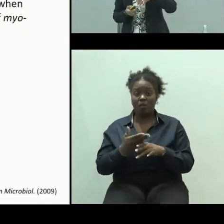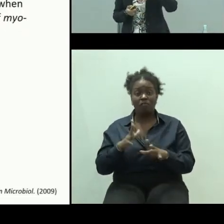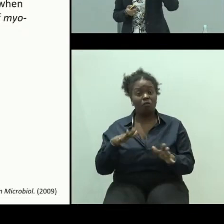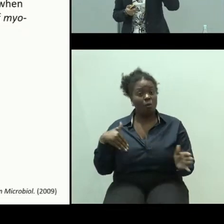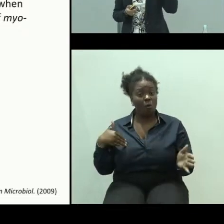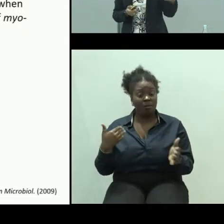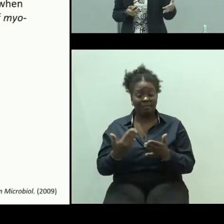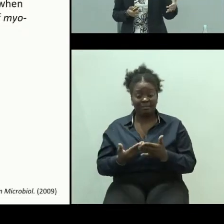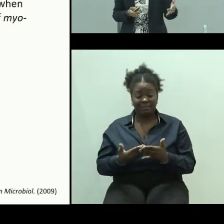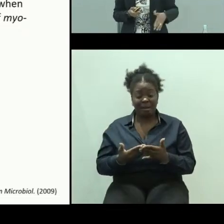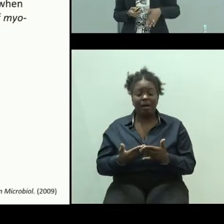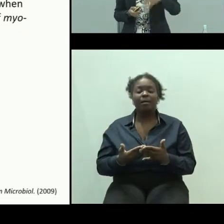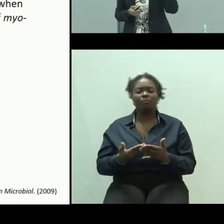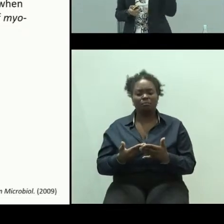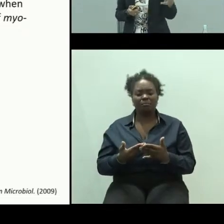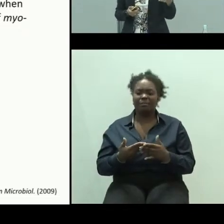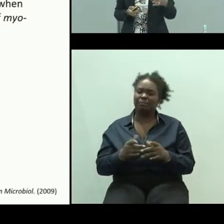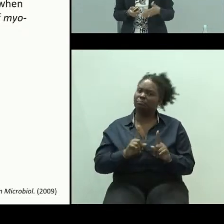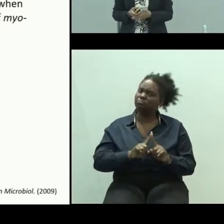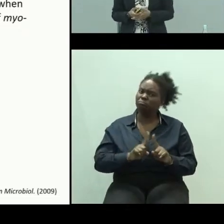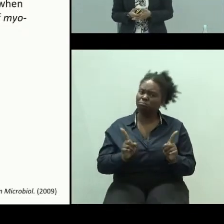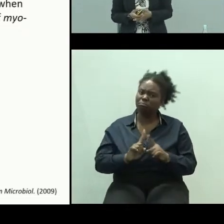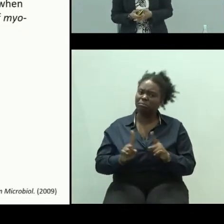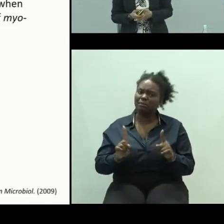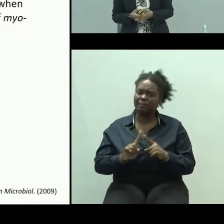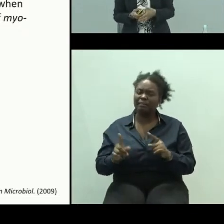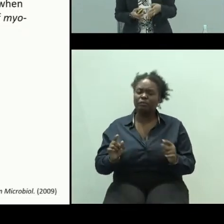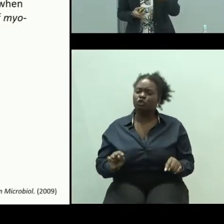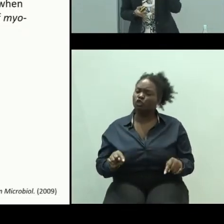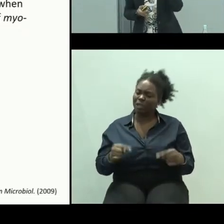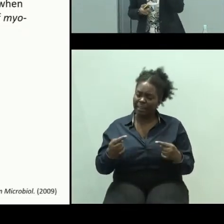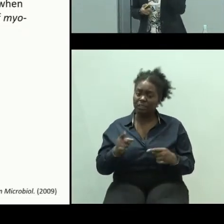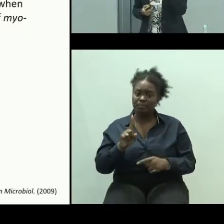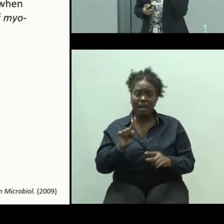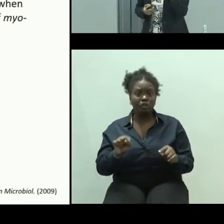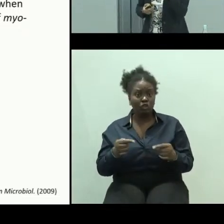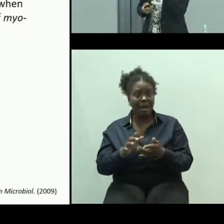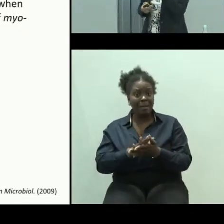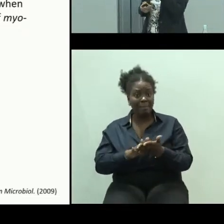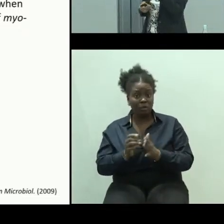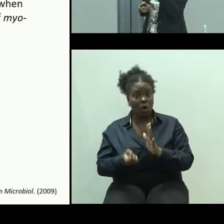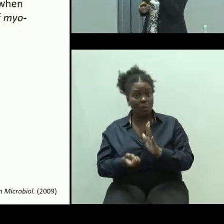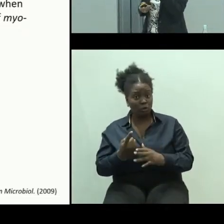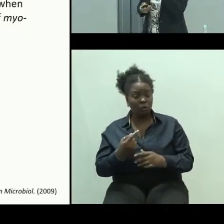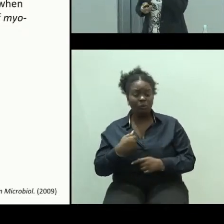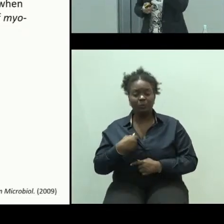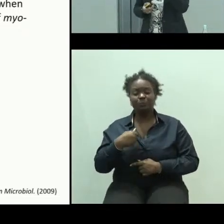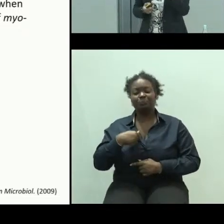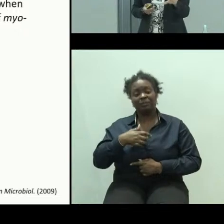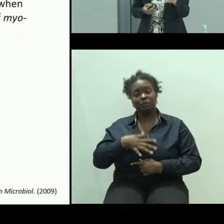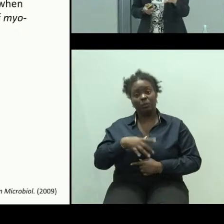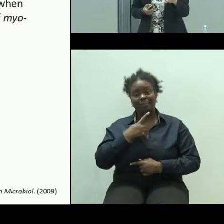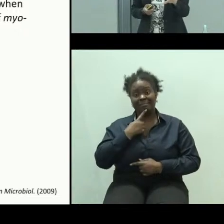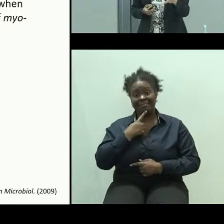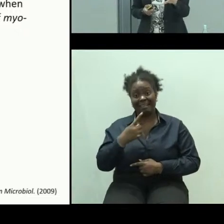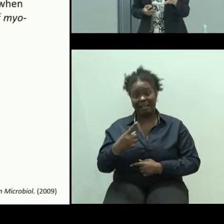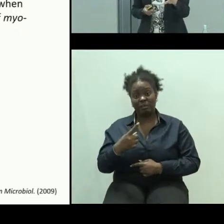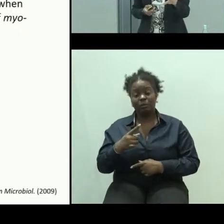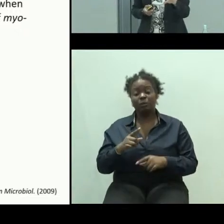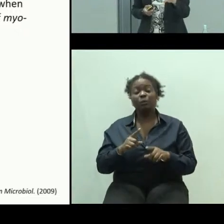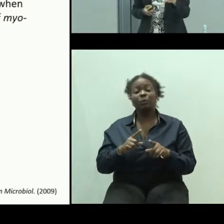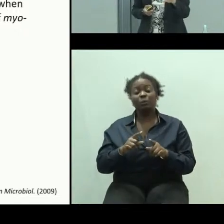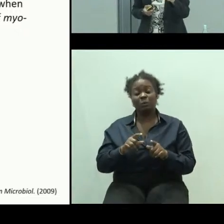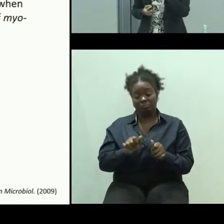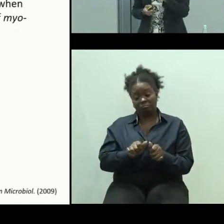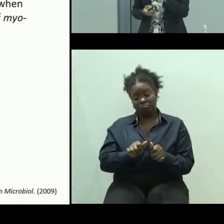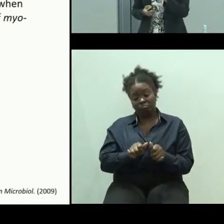given us a number of challenges, and those challenges are opportunities. And I want to tell you very briefly about a different step in the pathway,